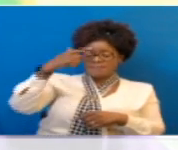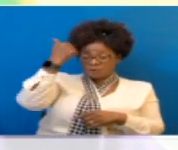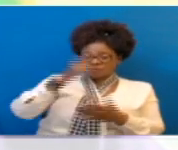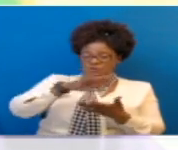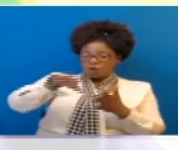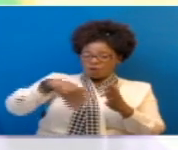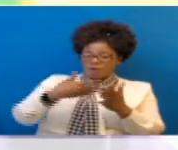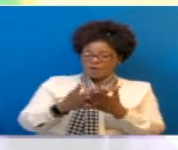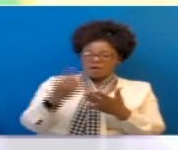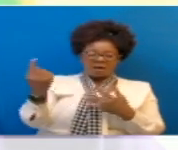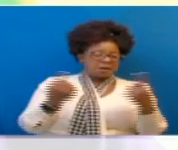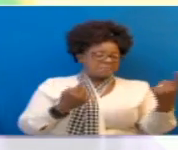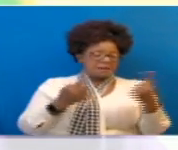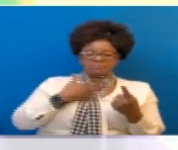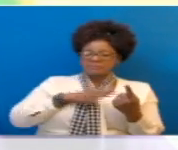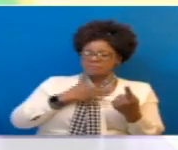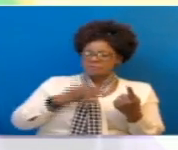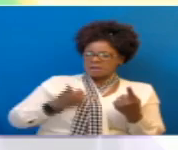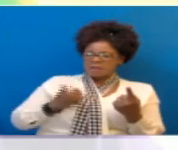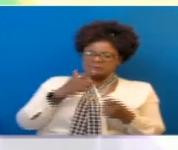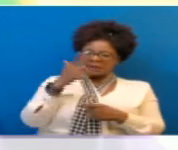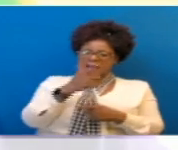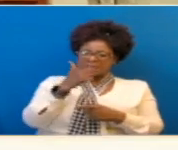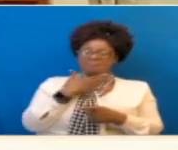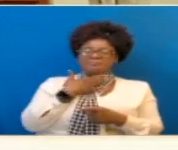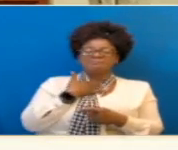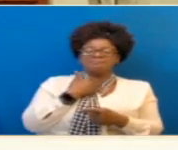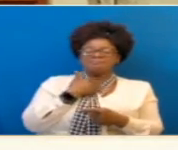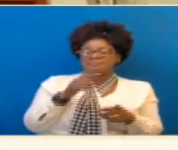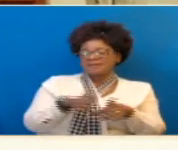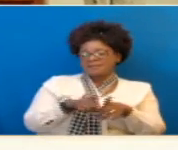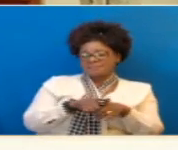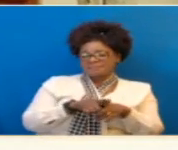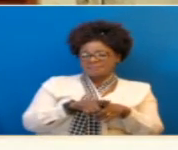nyame kujanga pa Samrugas naona na kamera natamani kuwa nayo.